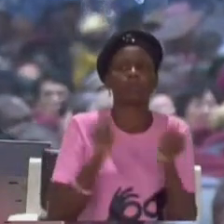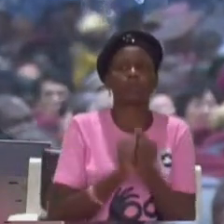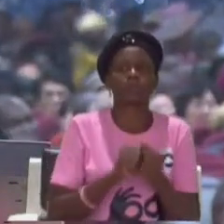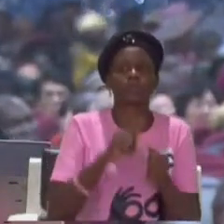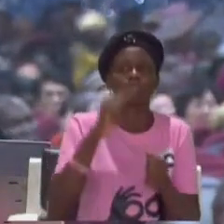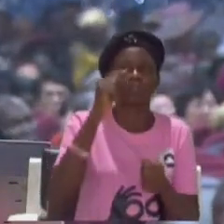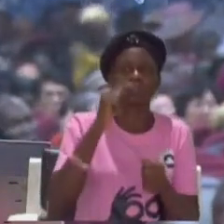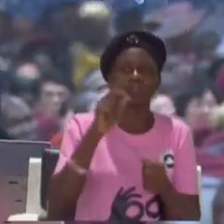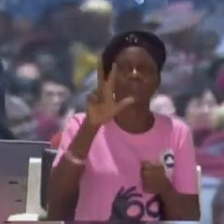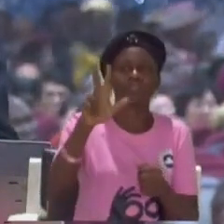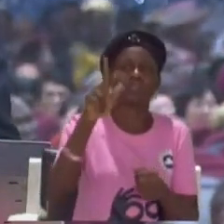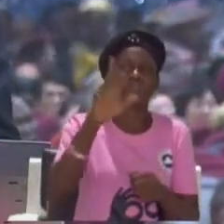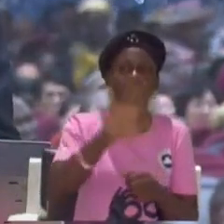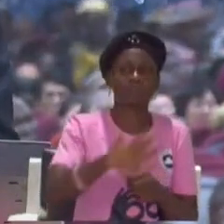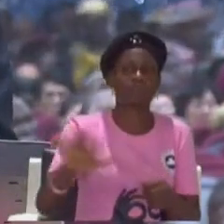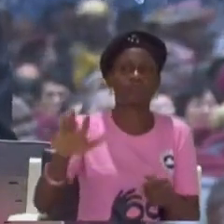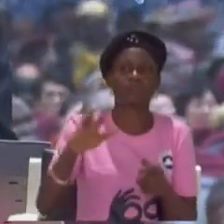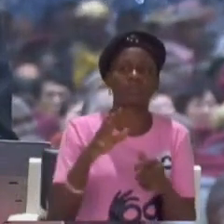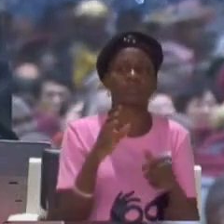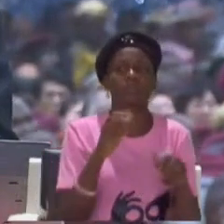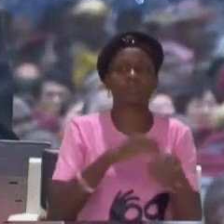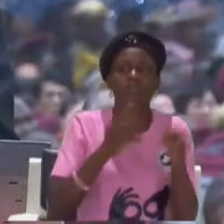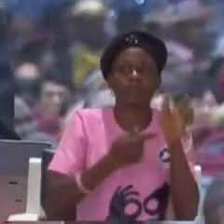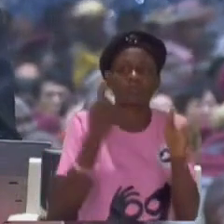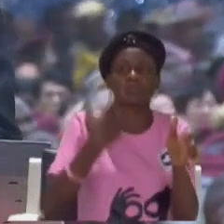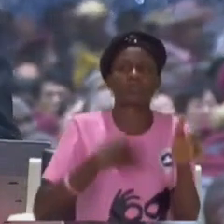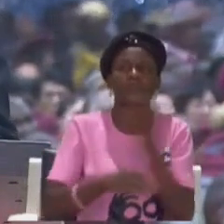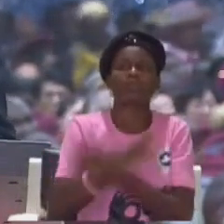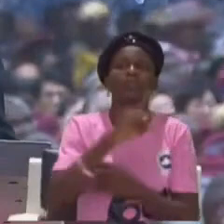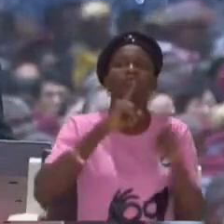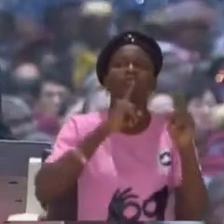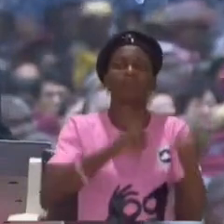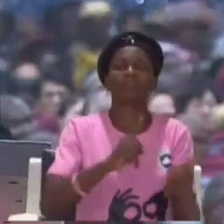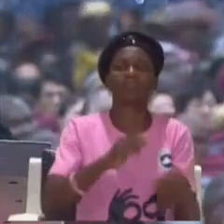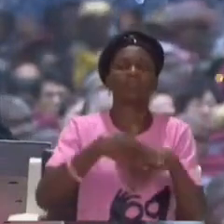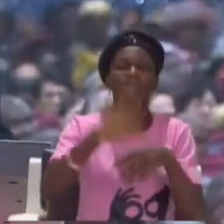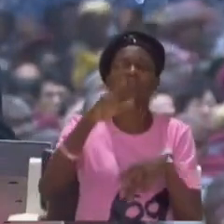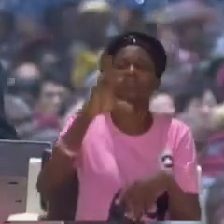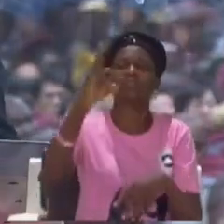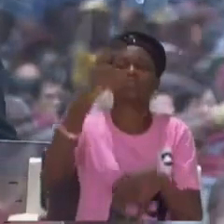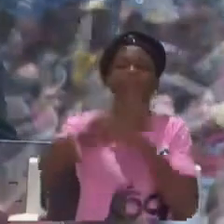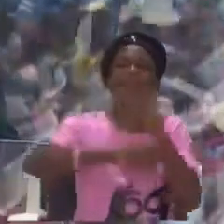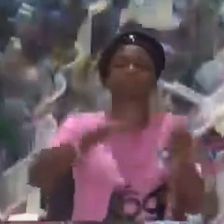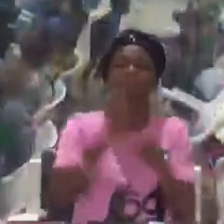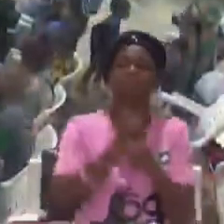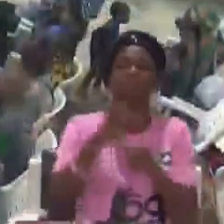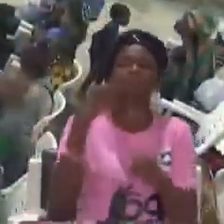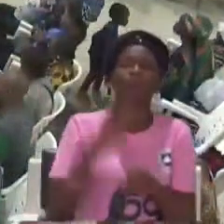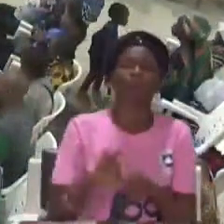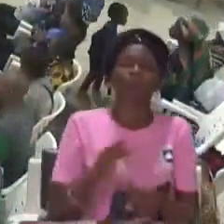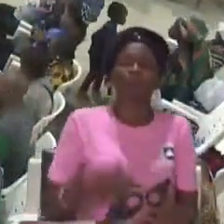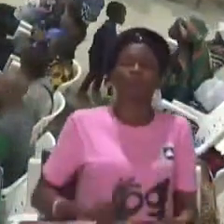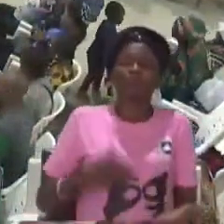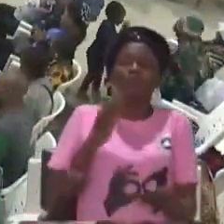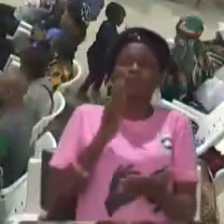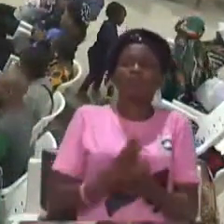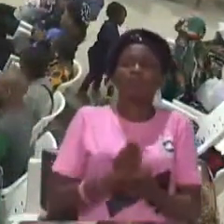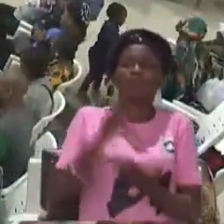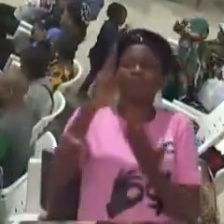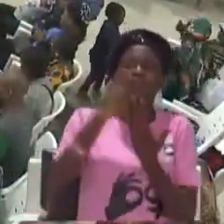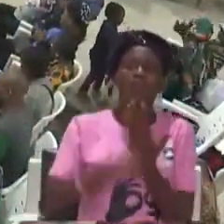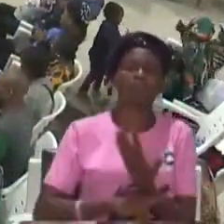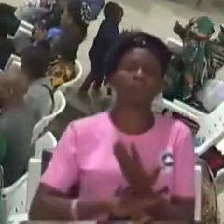of triplets, and God answered after 7 years of waiting.